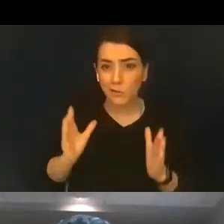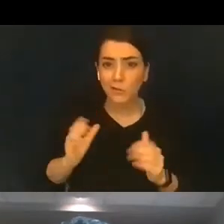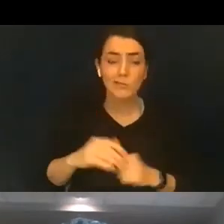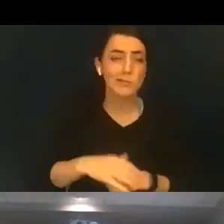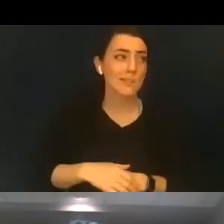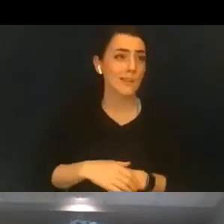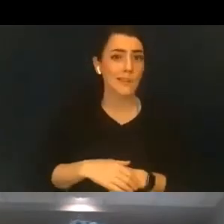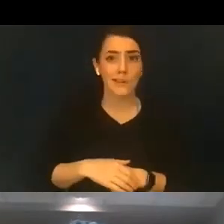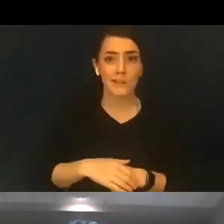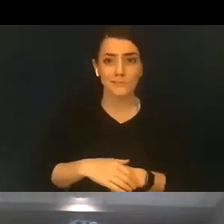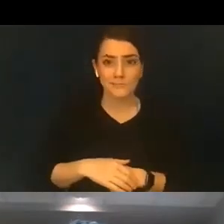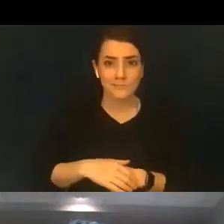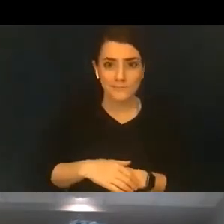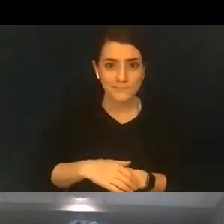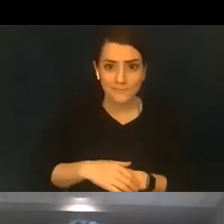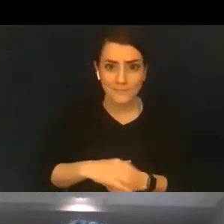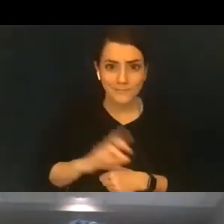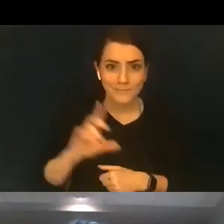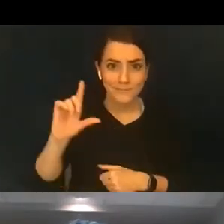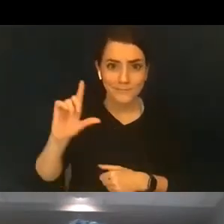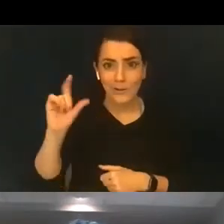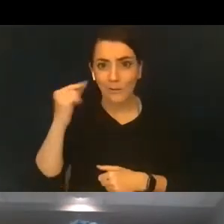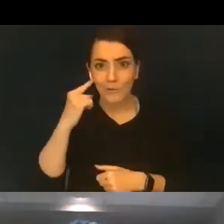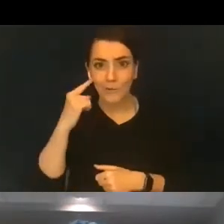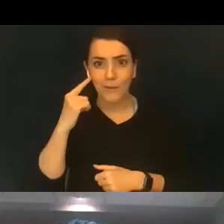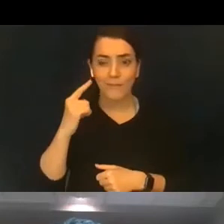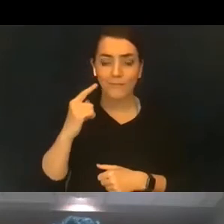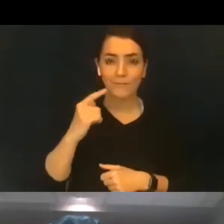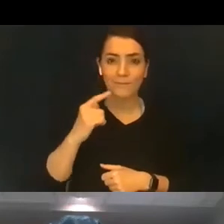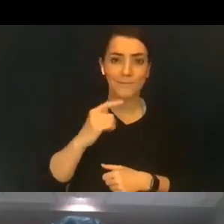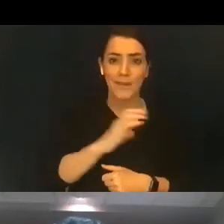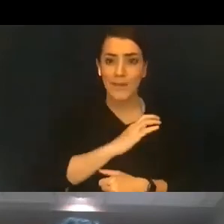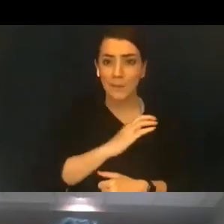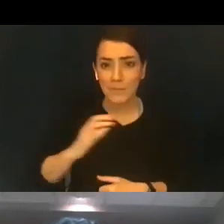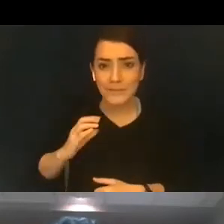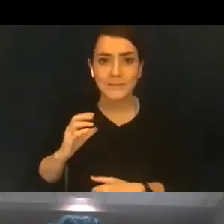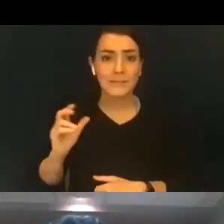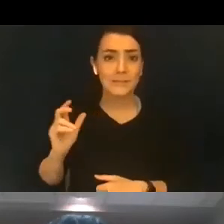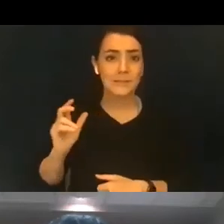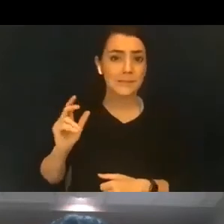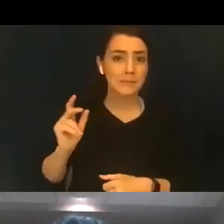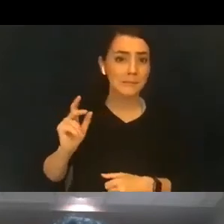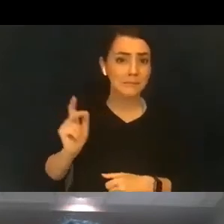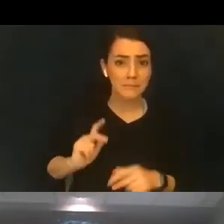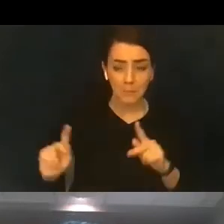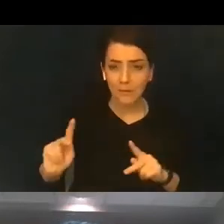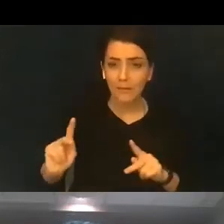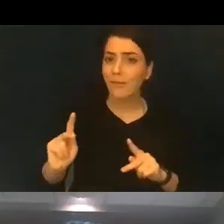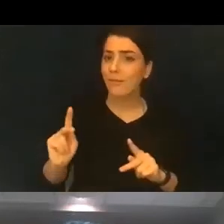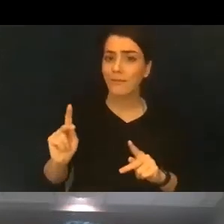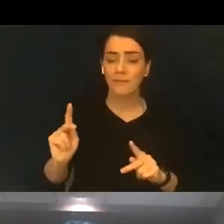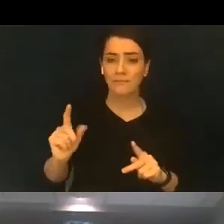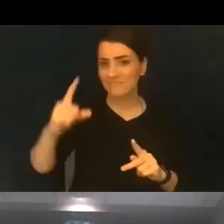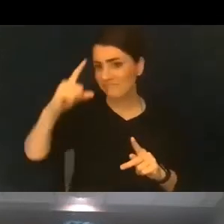D.C. ever, had gone on trips with us to Washington, D.C. and knocking on doors of